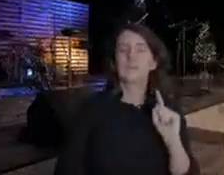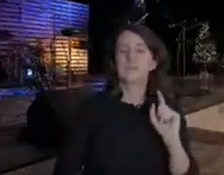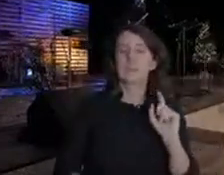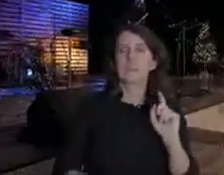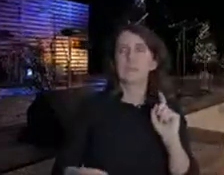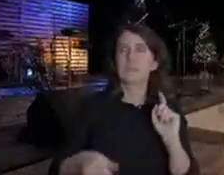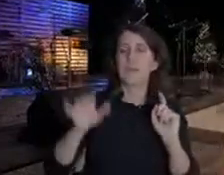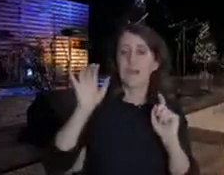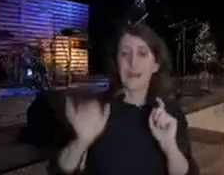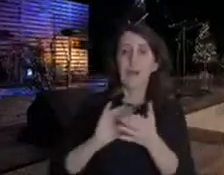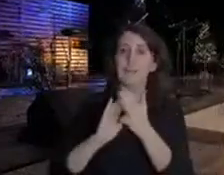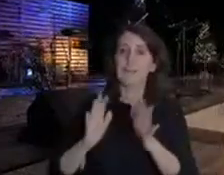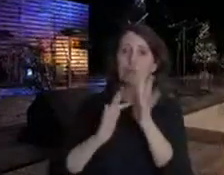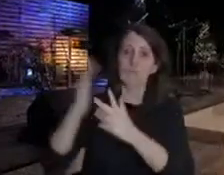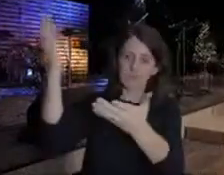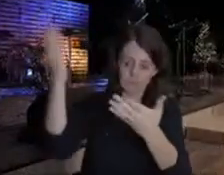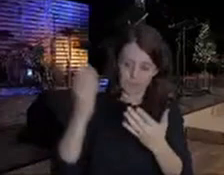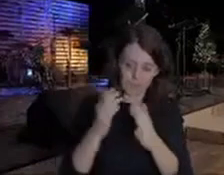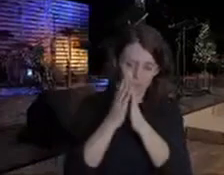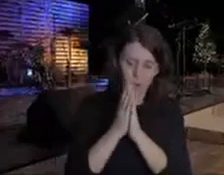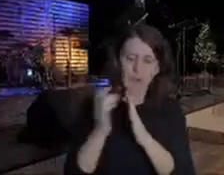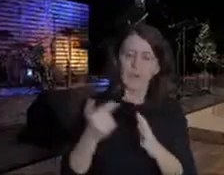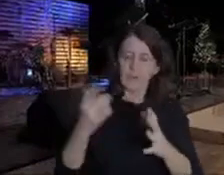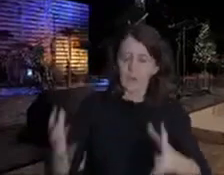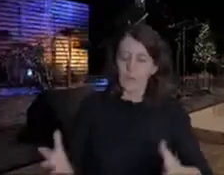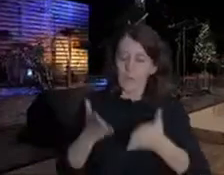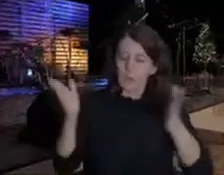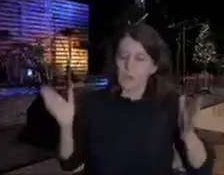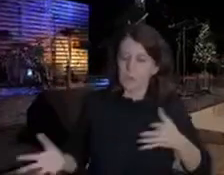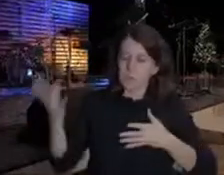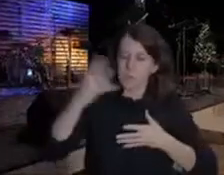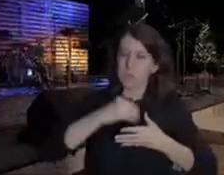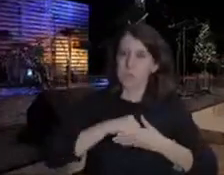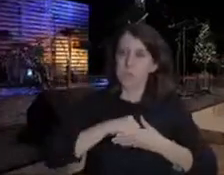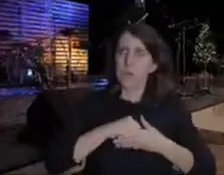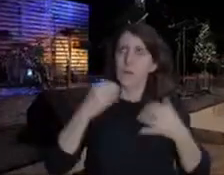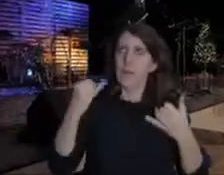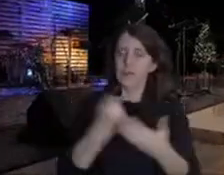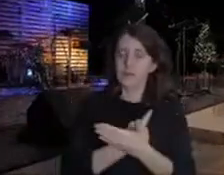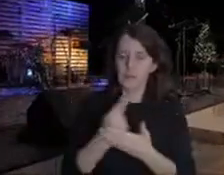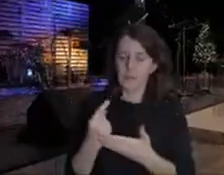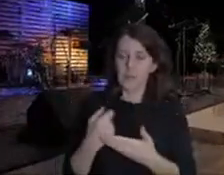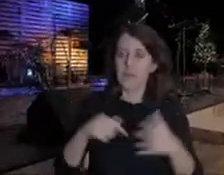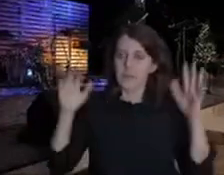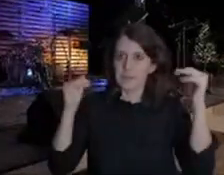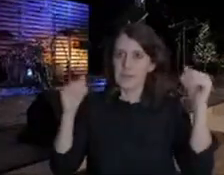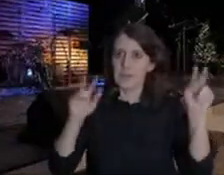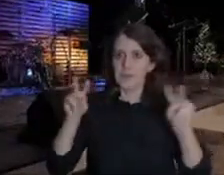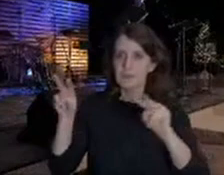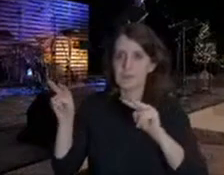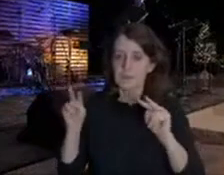peace that Jesus brings, God. I just pray that we would live into that peace this week. Amen. that we would look for it because it's